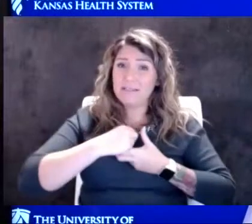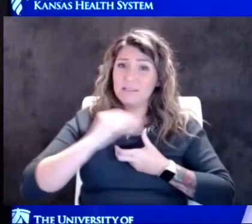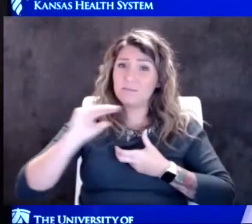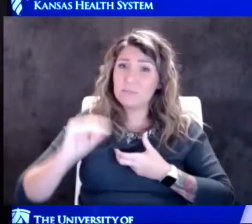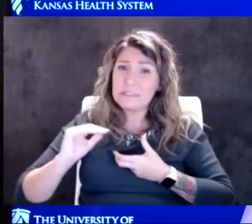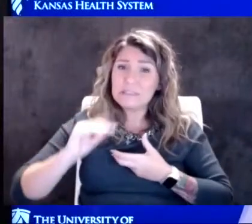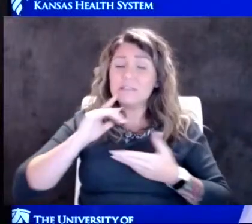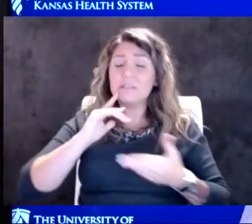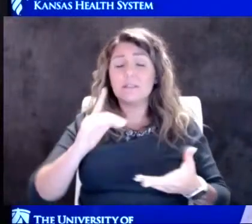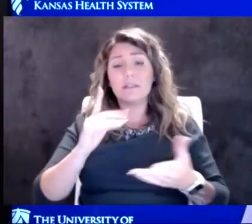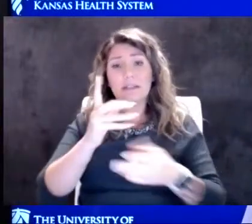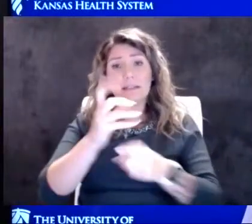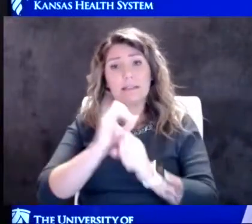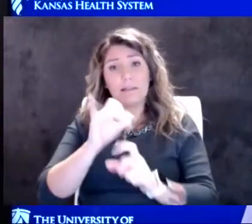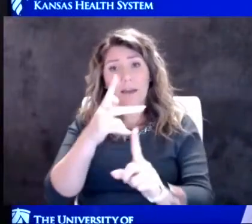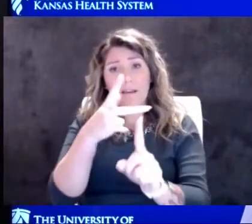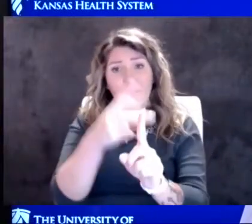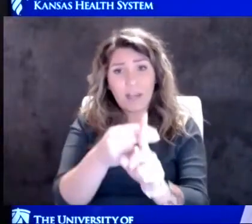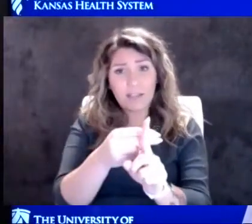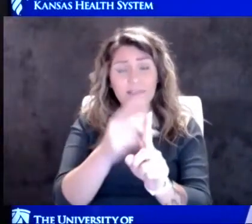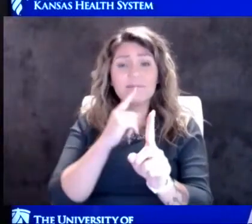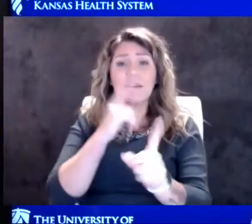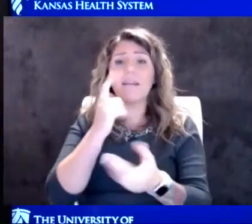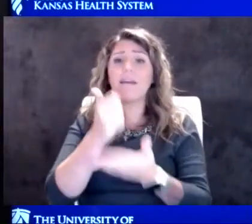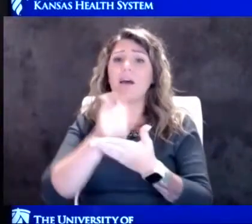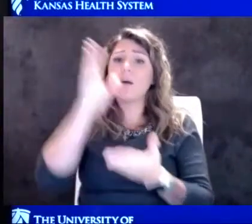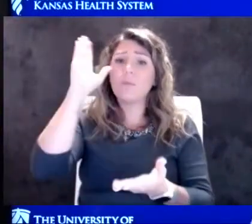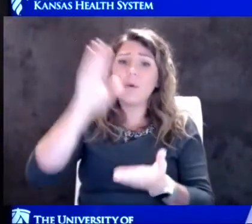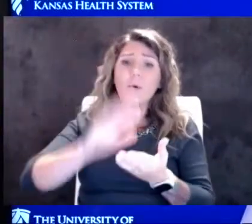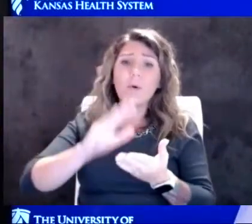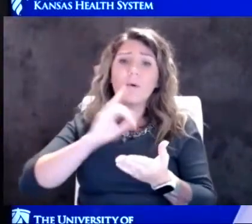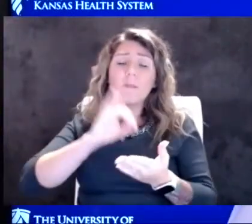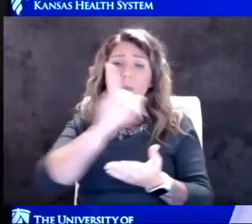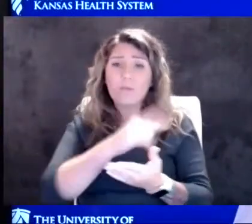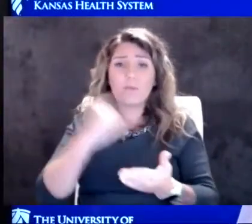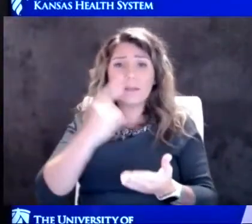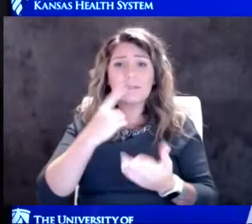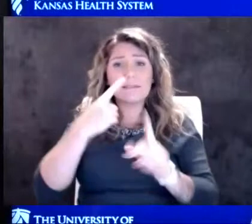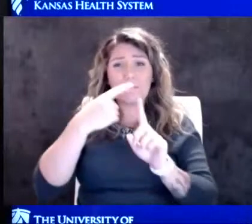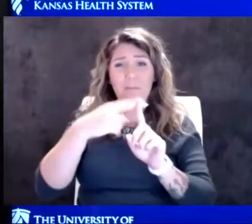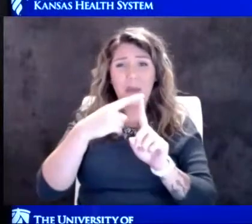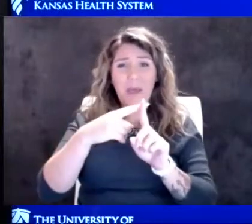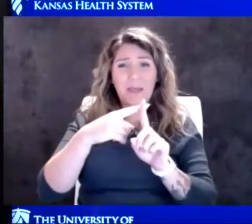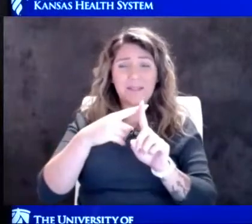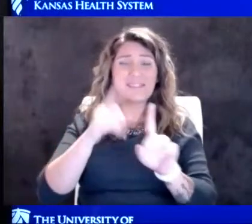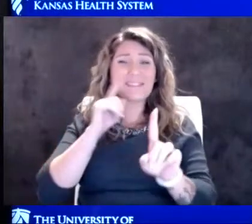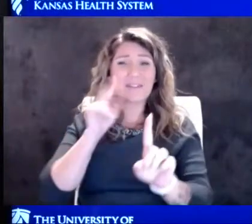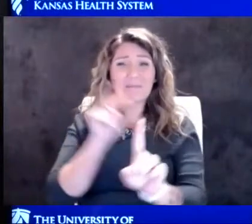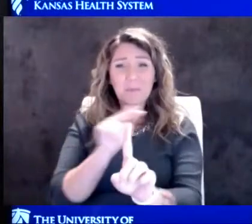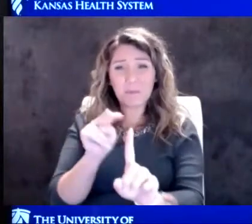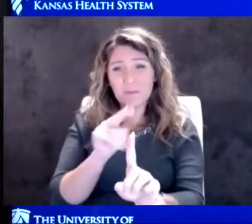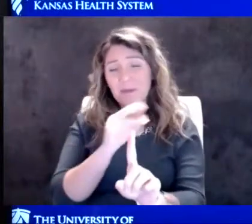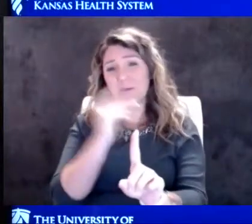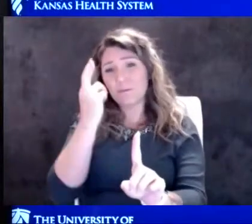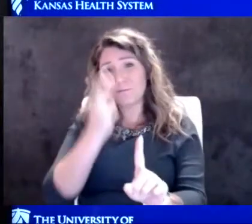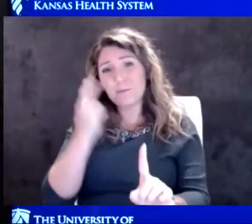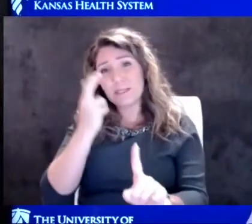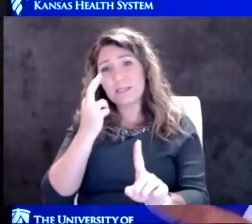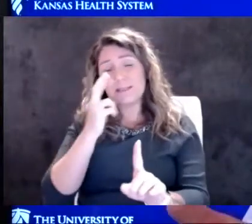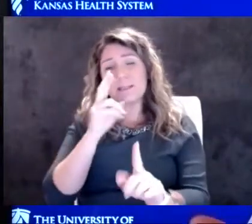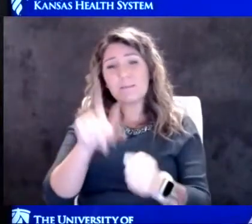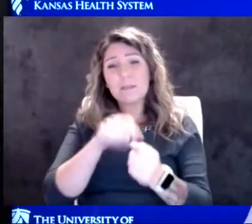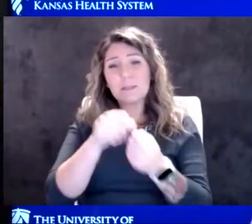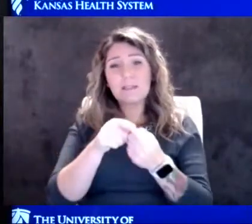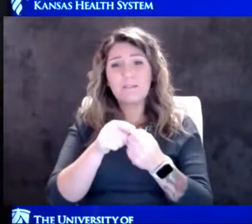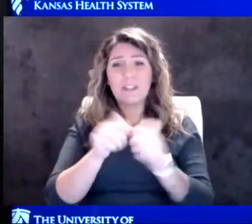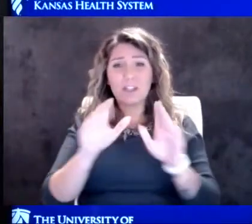help reduce that risk as well. And so I think that's one more positive aspect, especially if we are specifically talking about children with autism. And then as